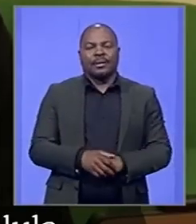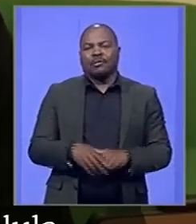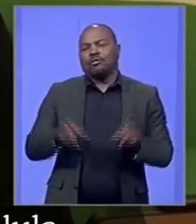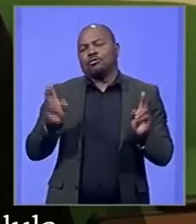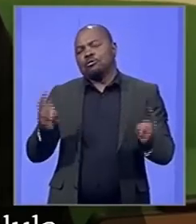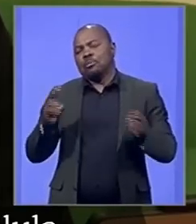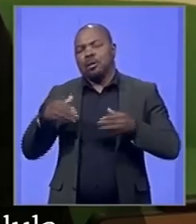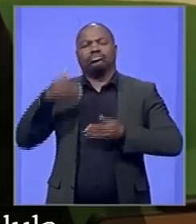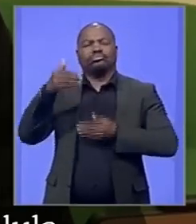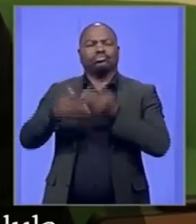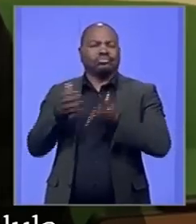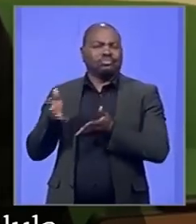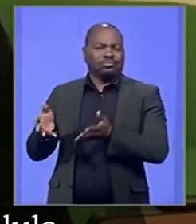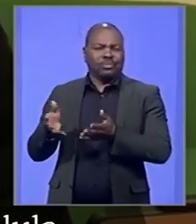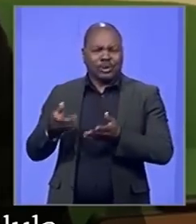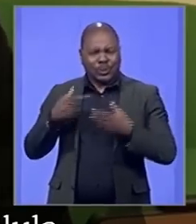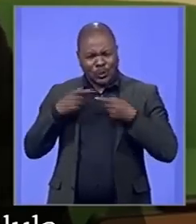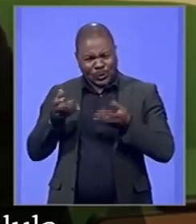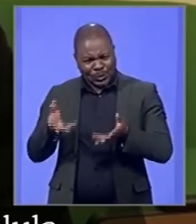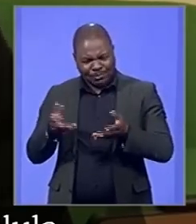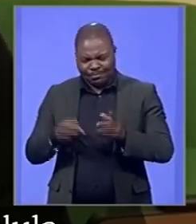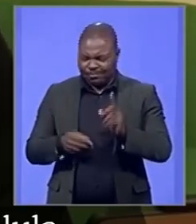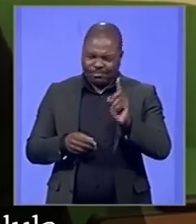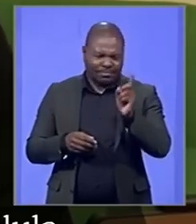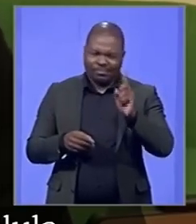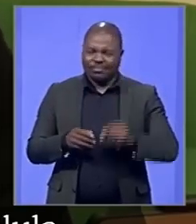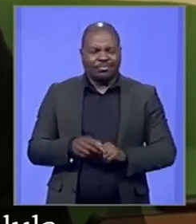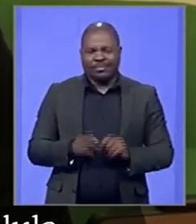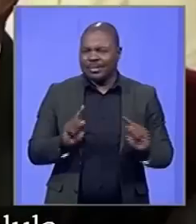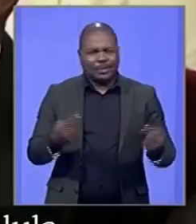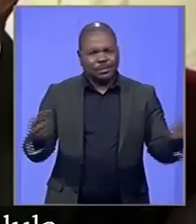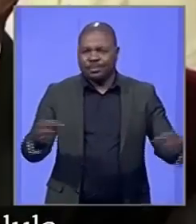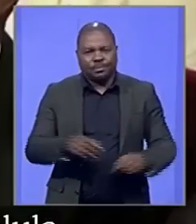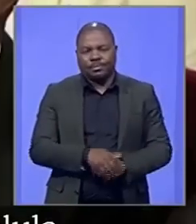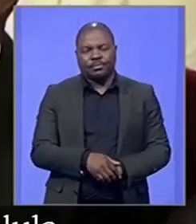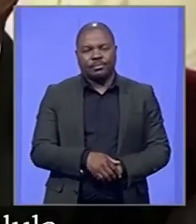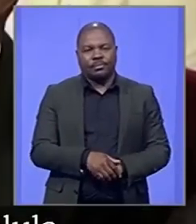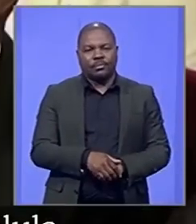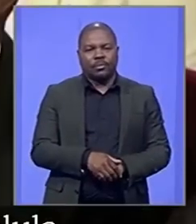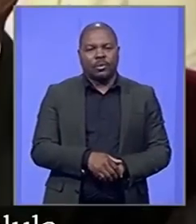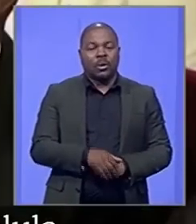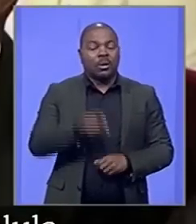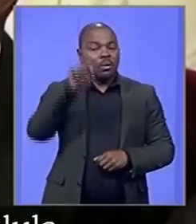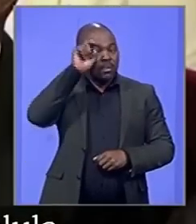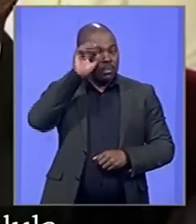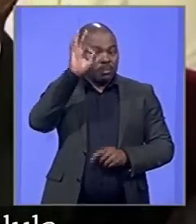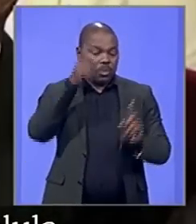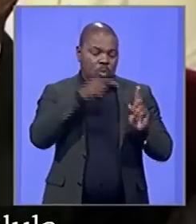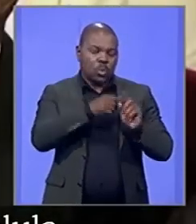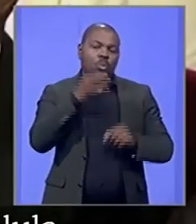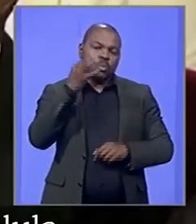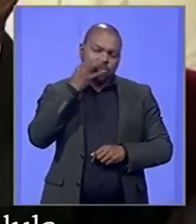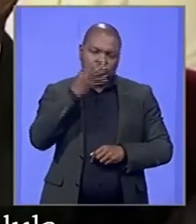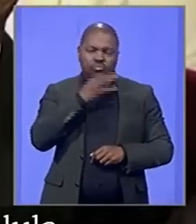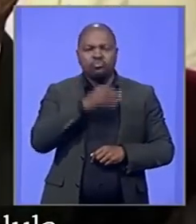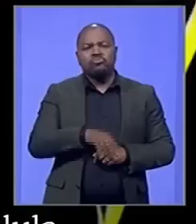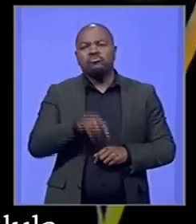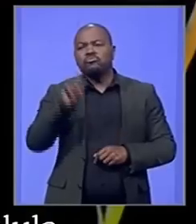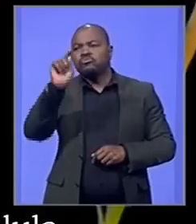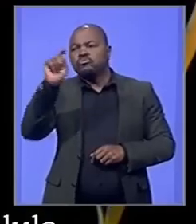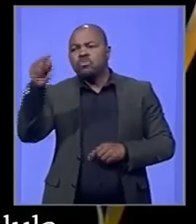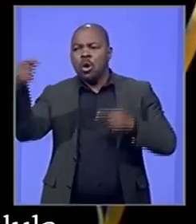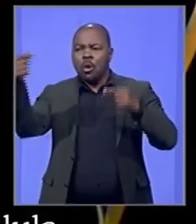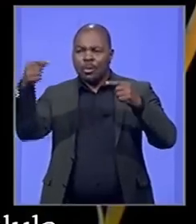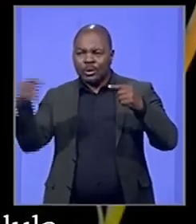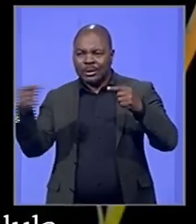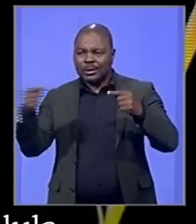Business as usual. Cannot be. Cannot be. Mbalula o nnile le mafoko a bogale go makoko kgatlhanong a